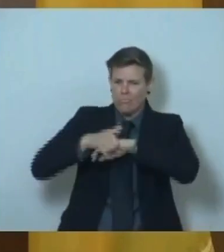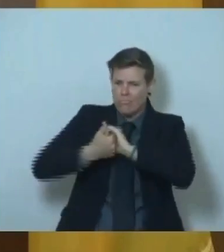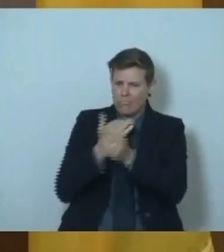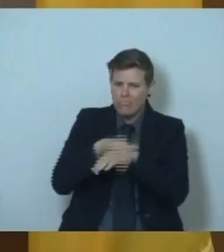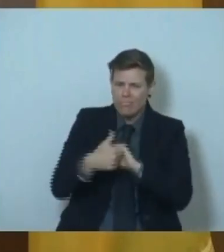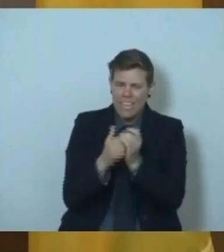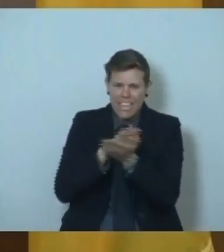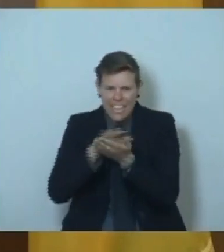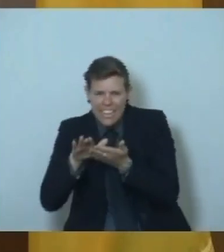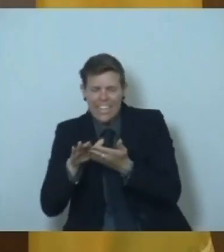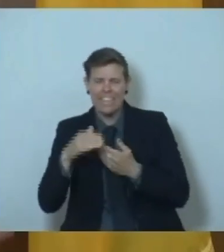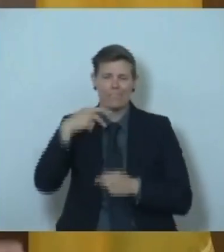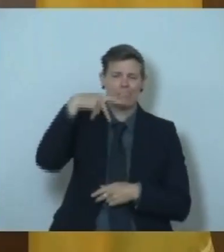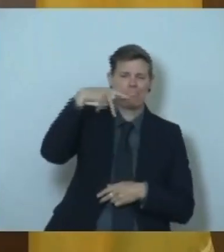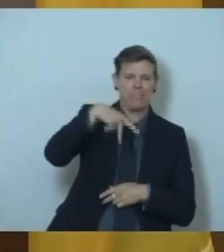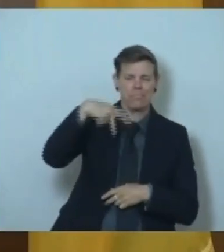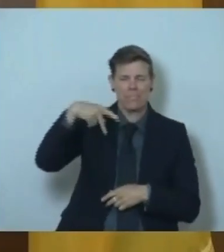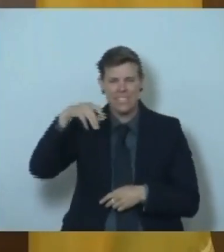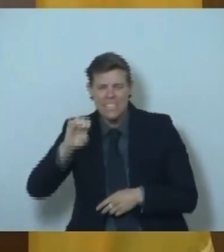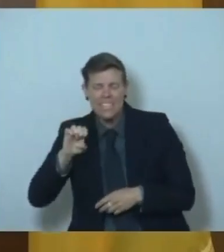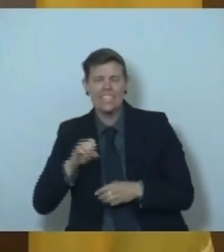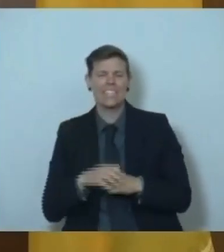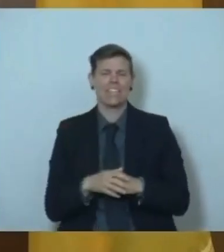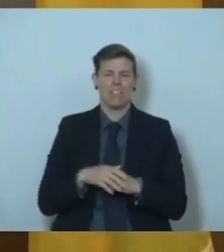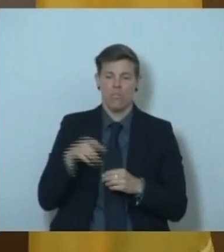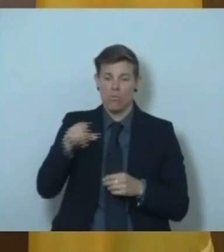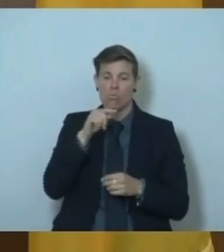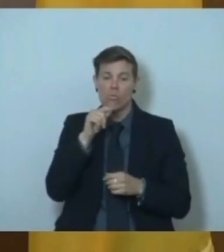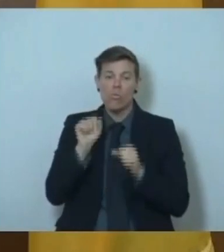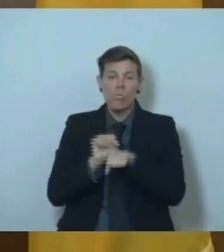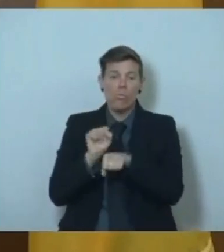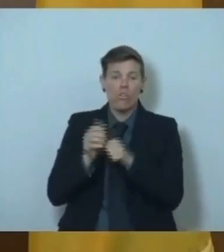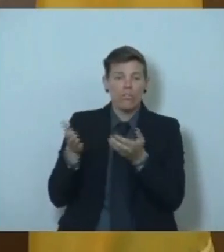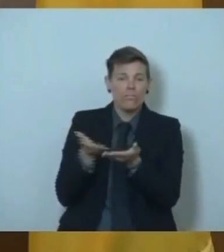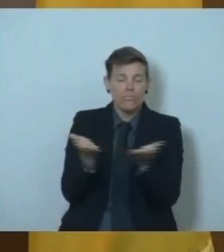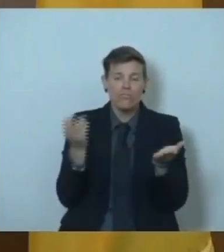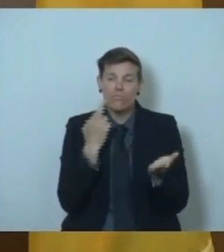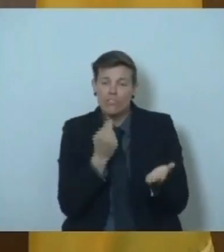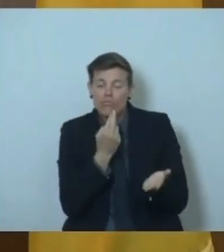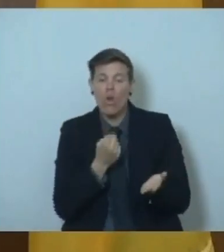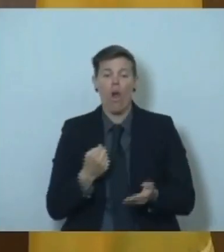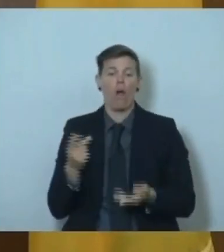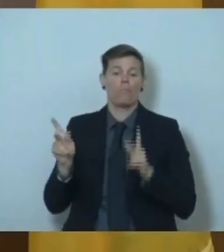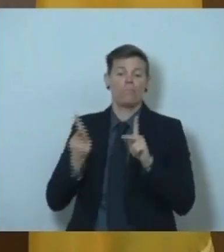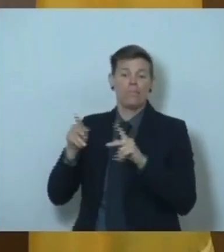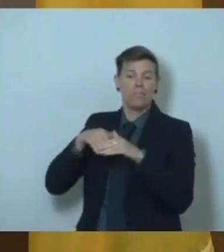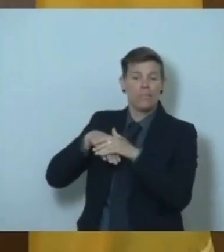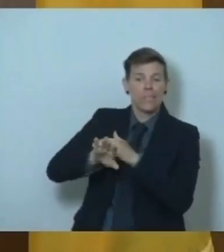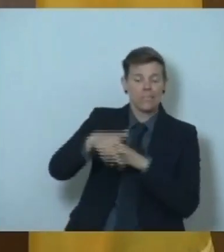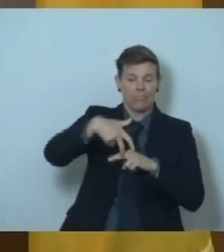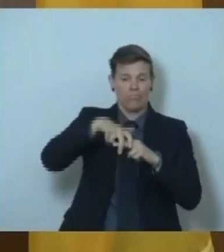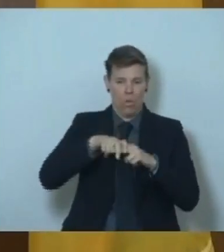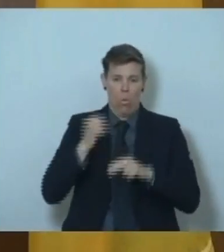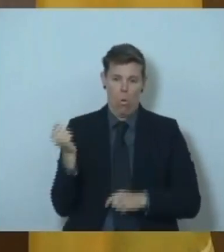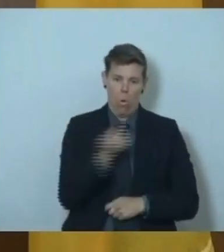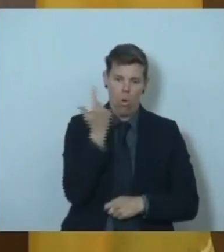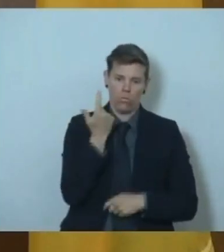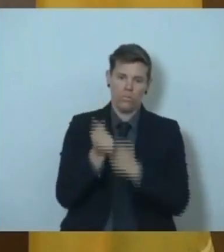protection for the restaurant workers and for patrons who are coming to restaurants. So that's the